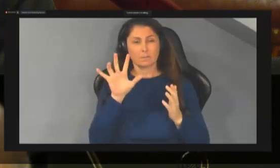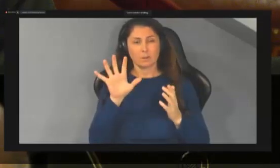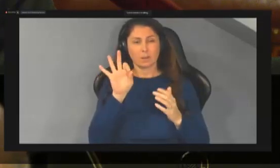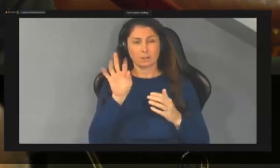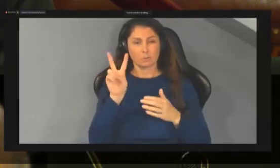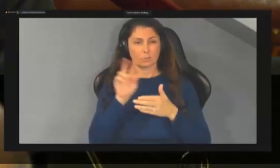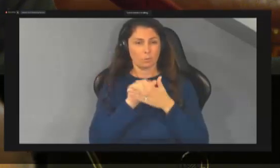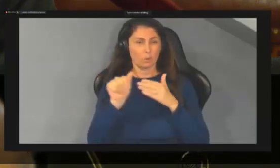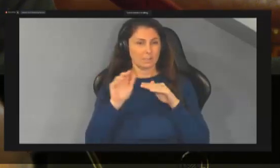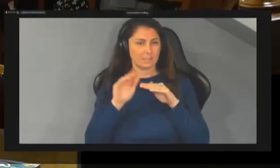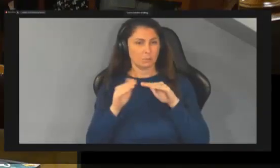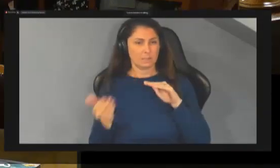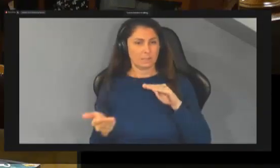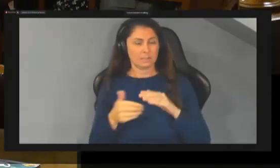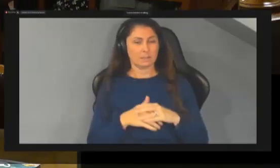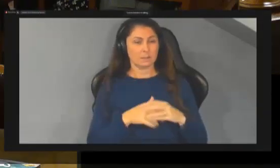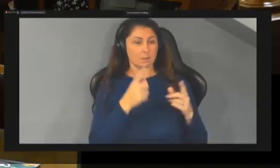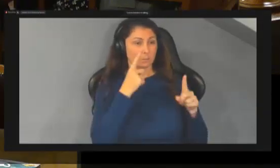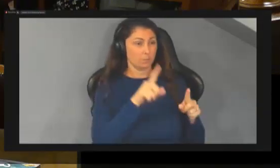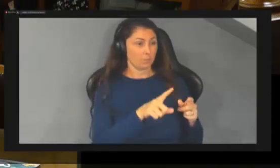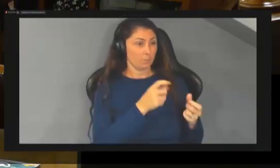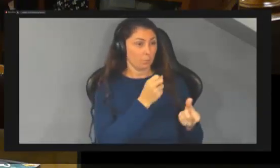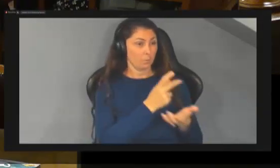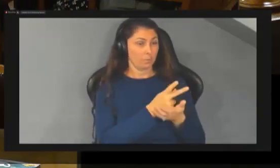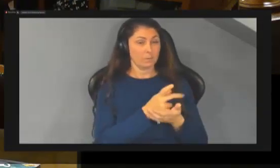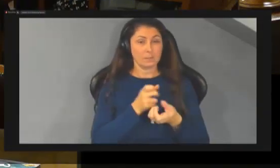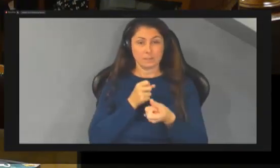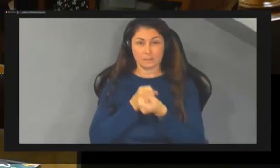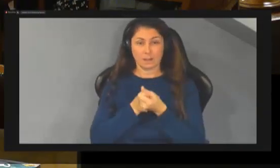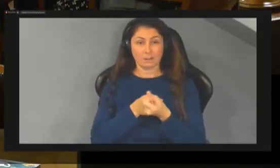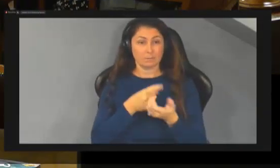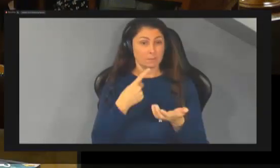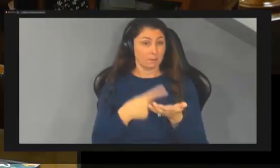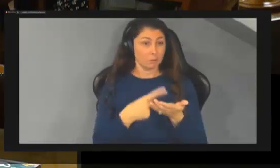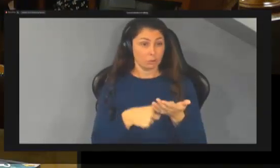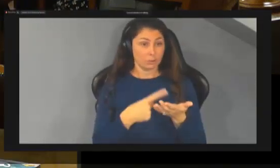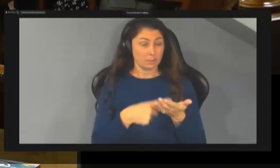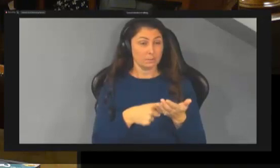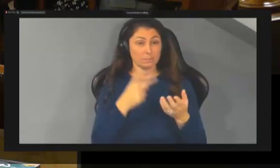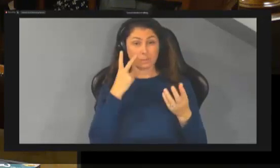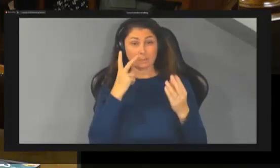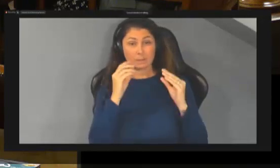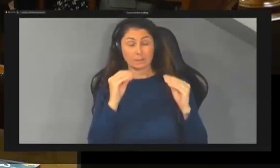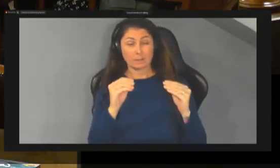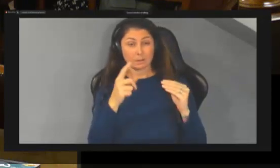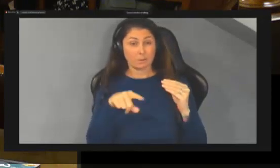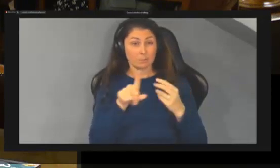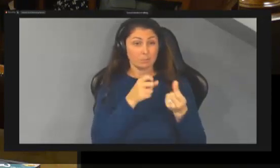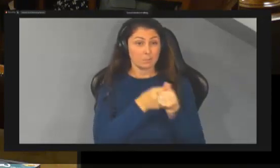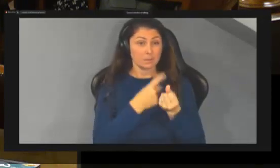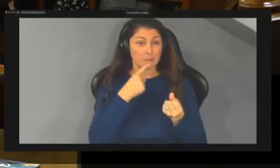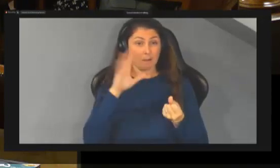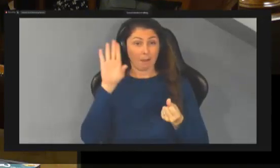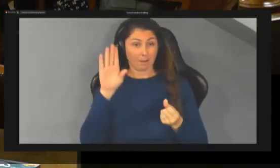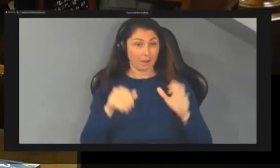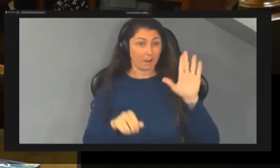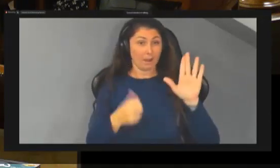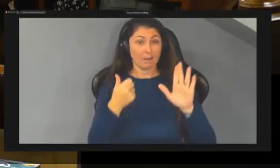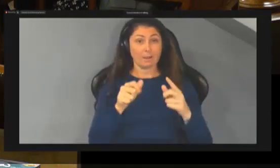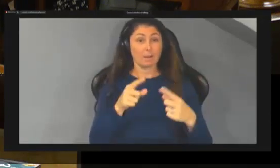$211,792 decrease. Motion to approve. Second. Any discussion? Seeing none, all those in favor say aye. Aye. Any